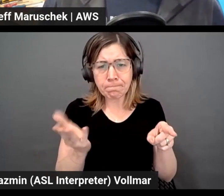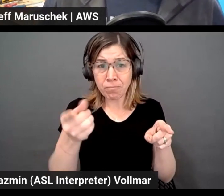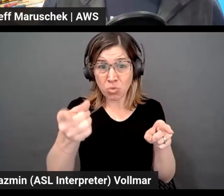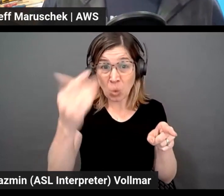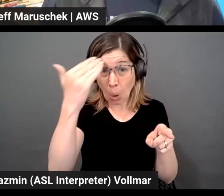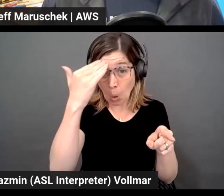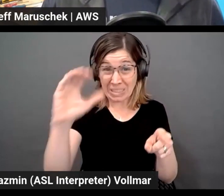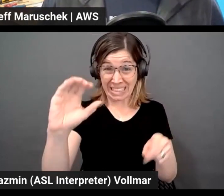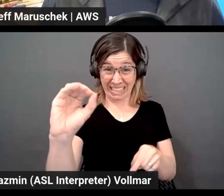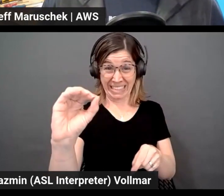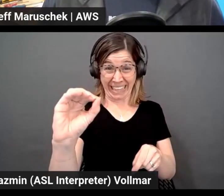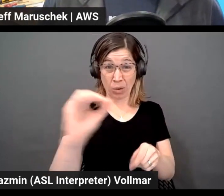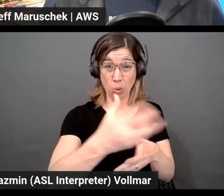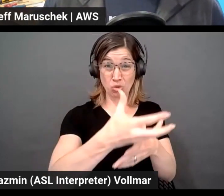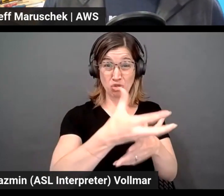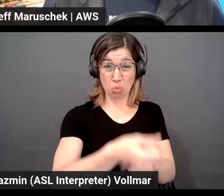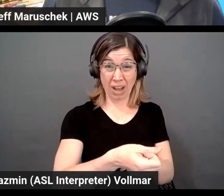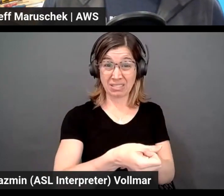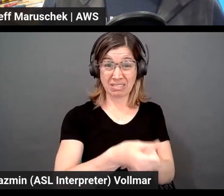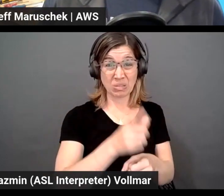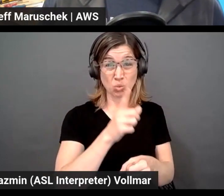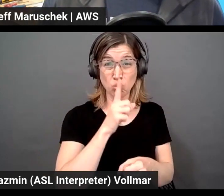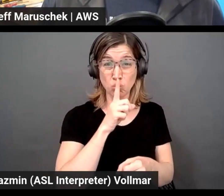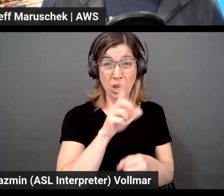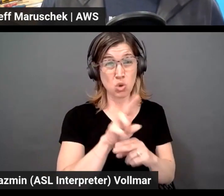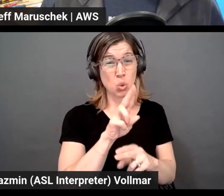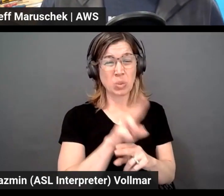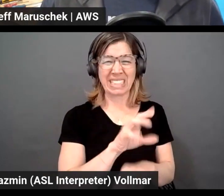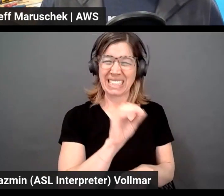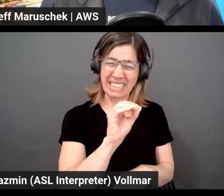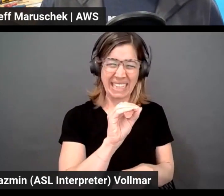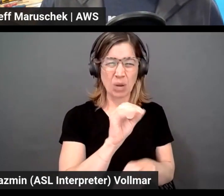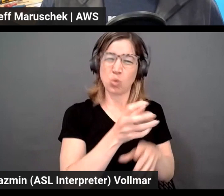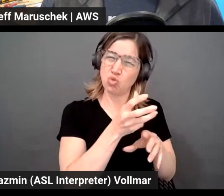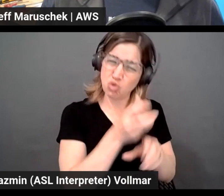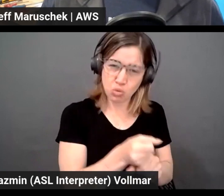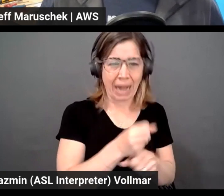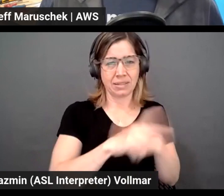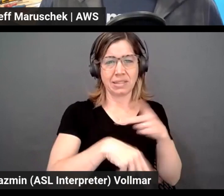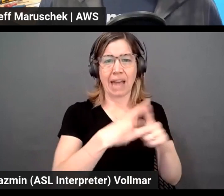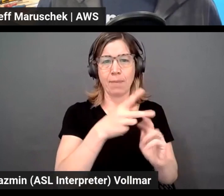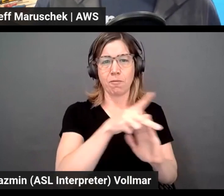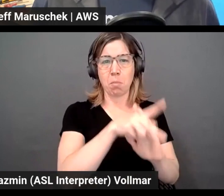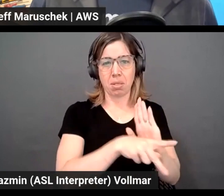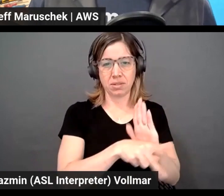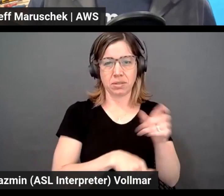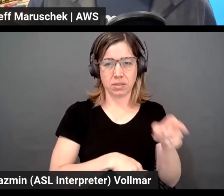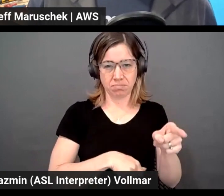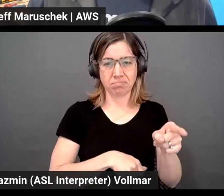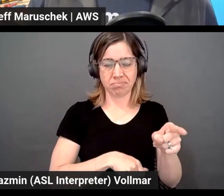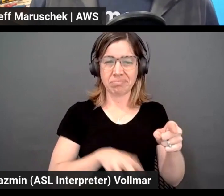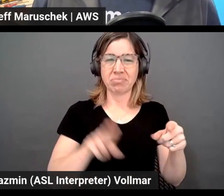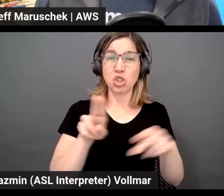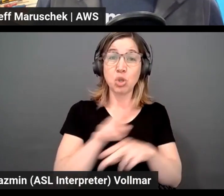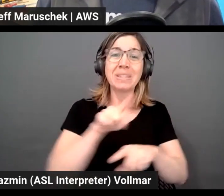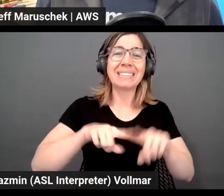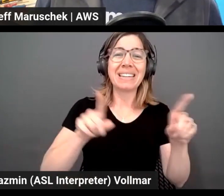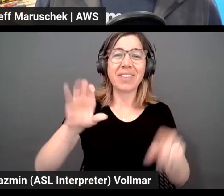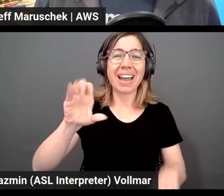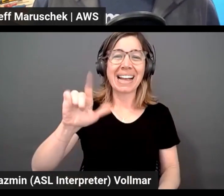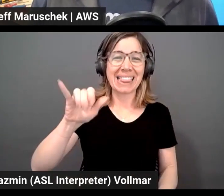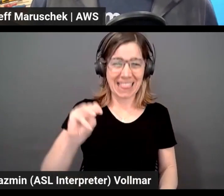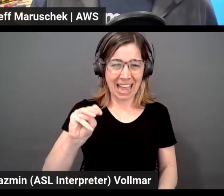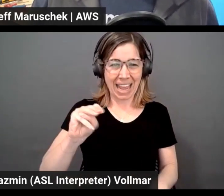trust, really using zero trust type policies and using different claims from both device